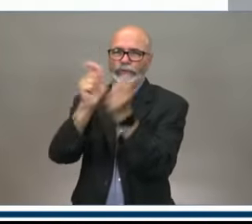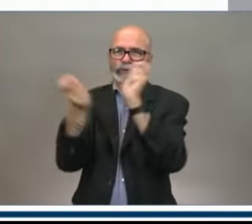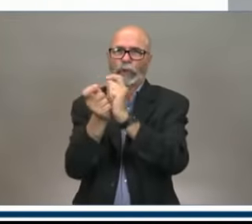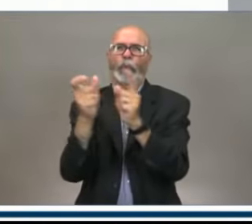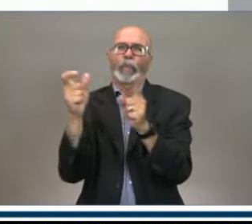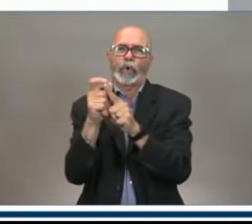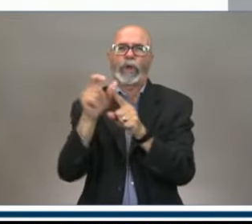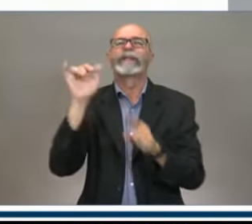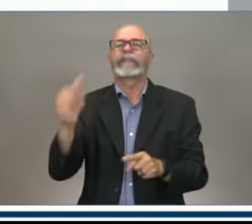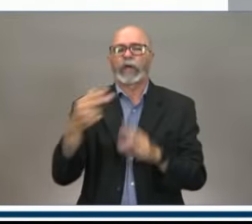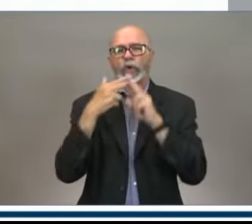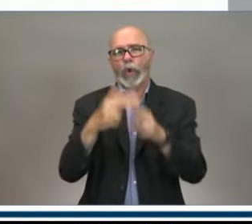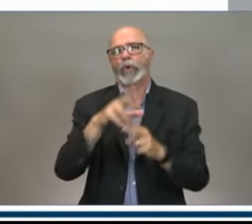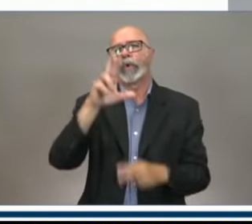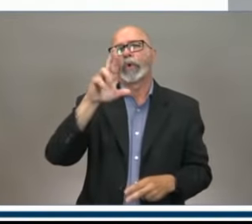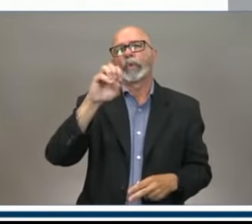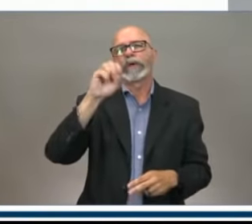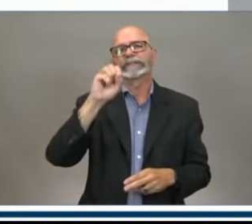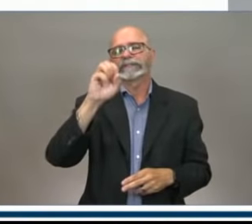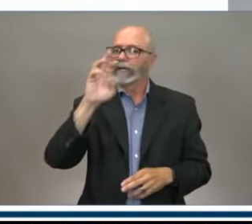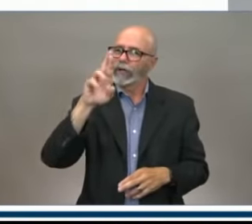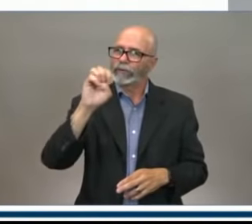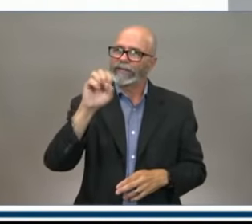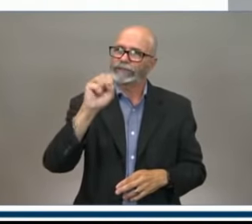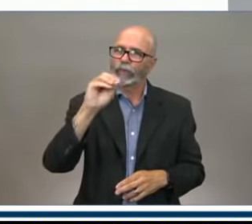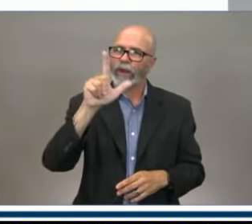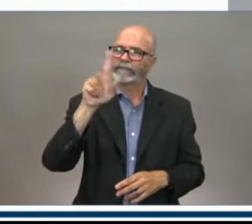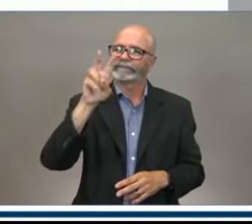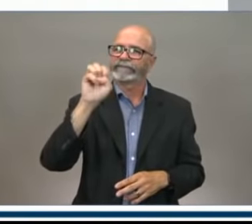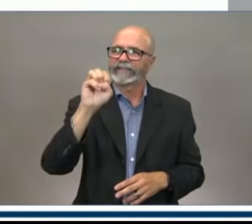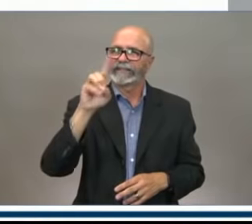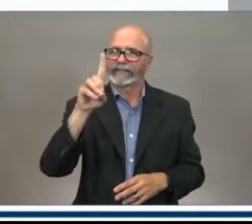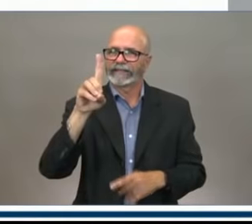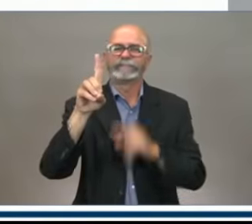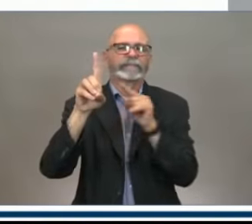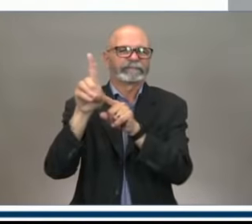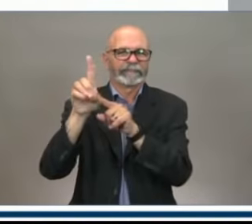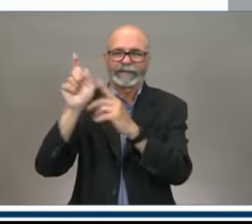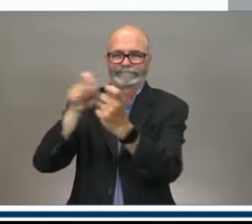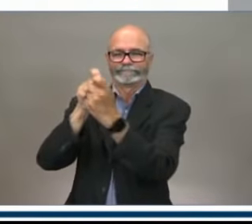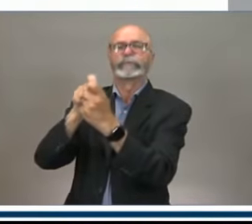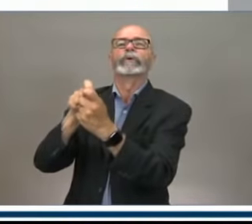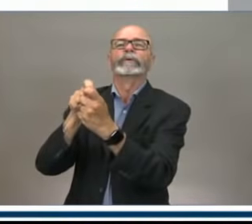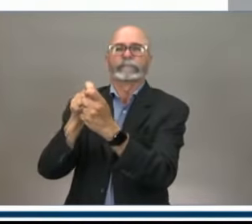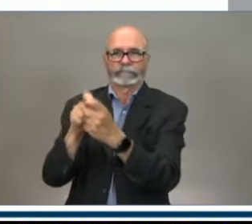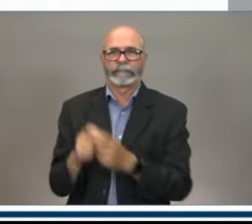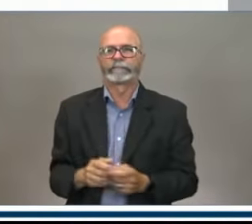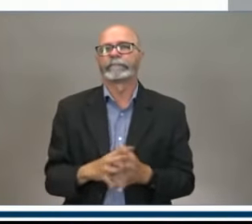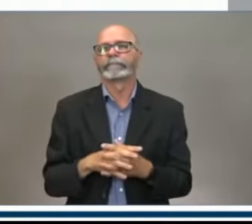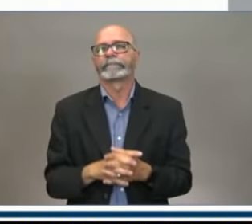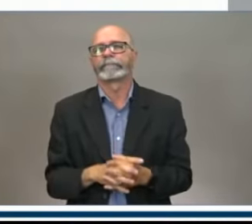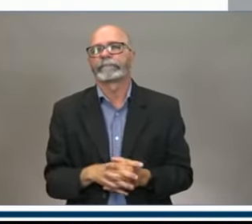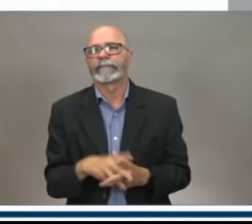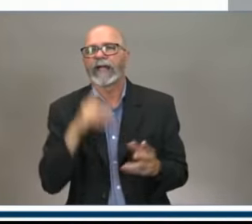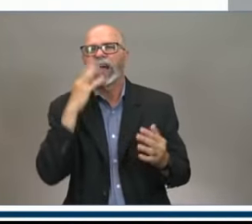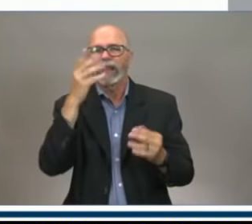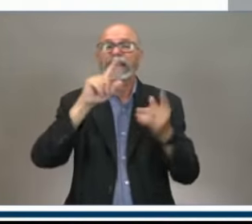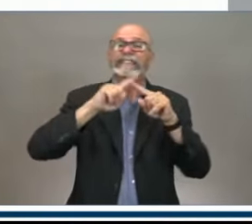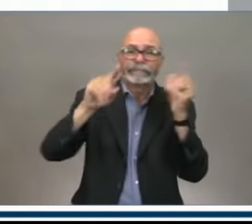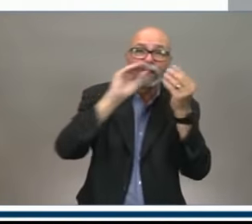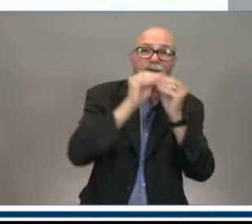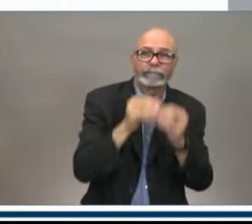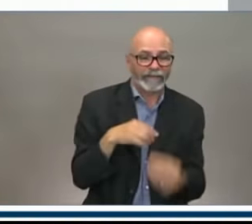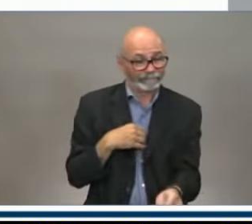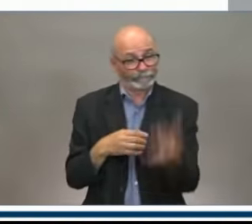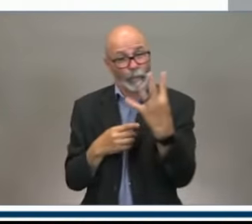The change in the number would actually be that we have had that number of 4 cases which were considered they had recovered, but they hadn't